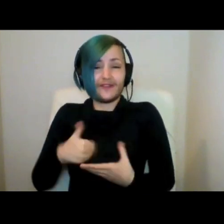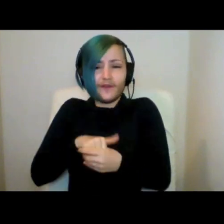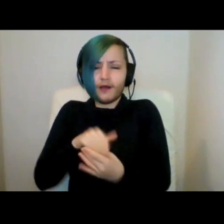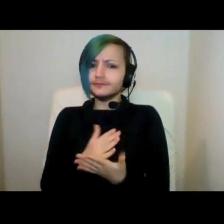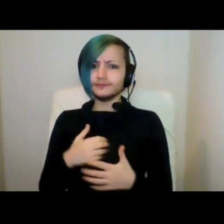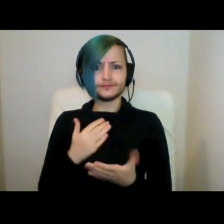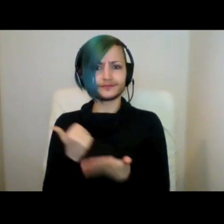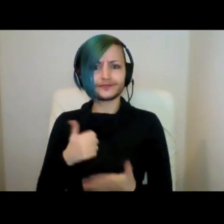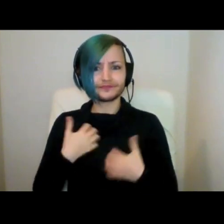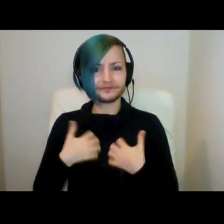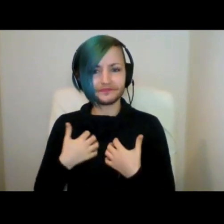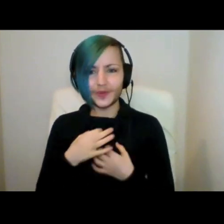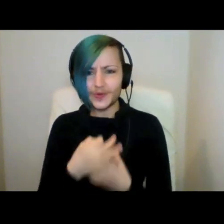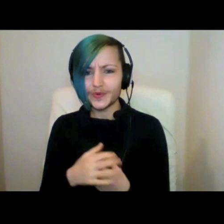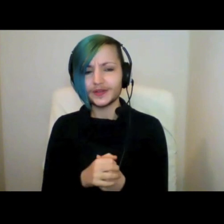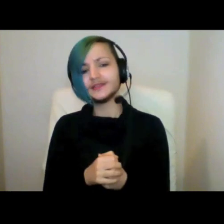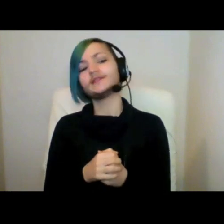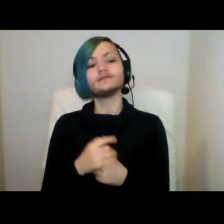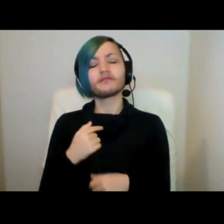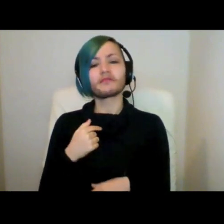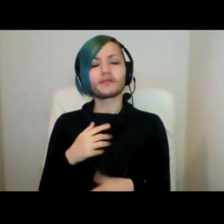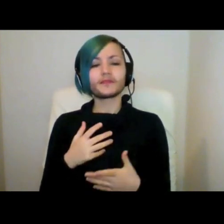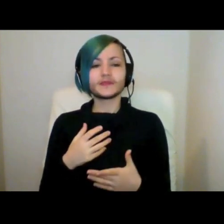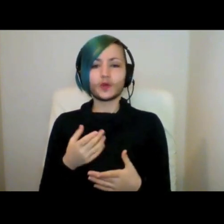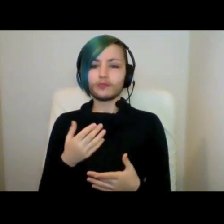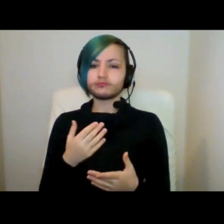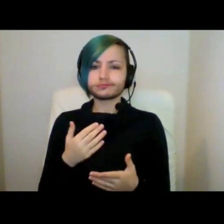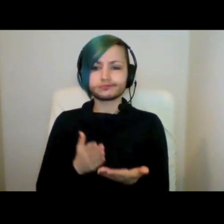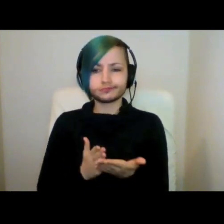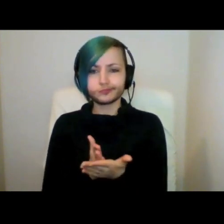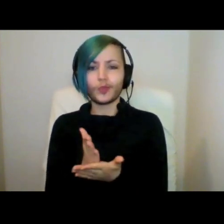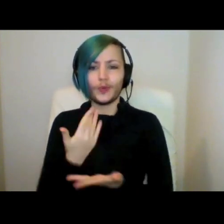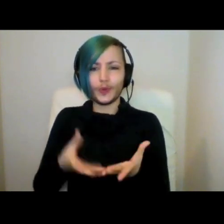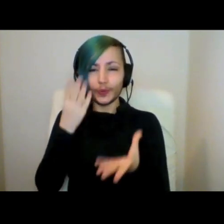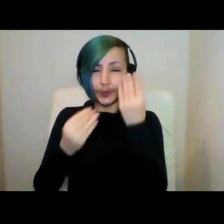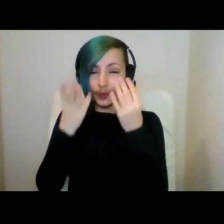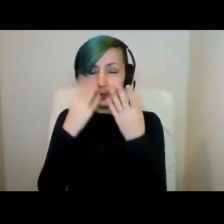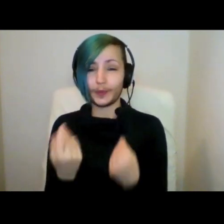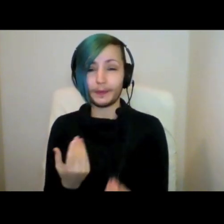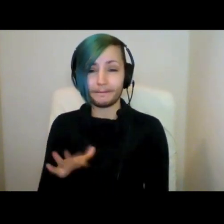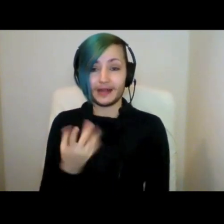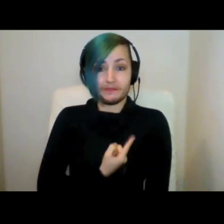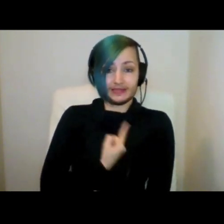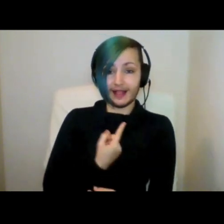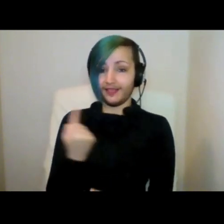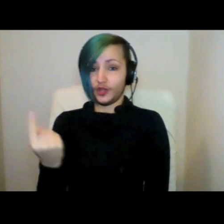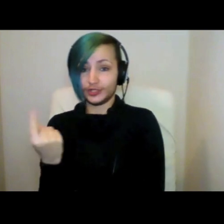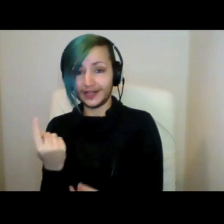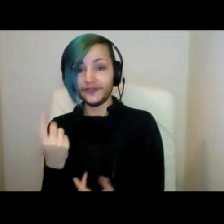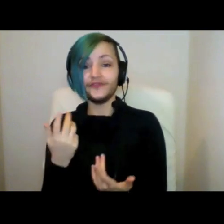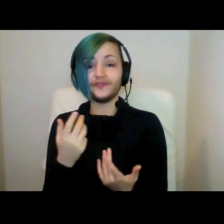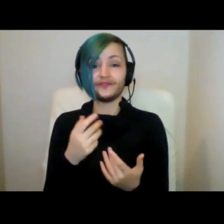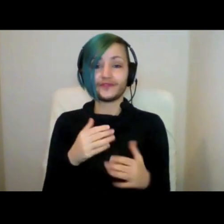It's been, yes, a real eye-opener. We've been learning an awful lot together, and ActionSpace as an